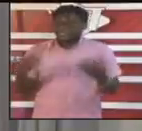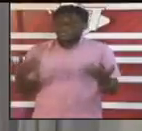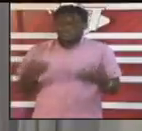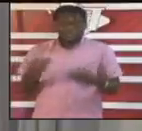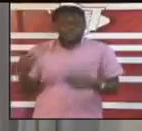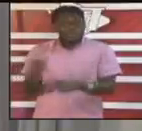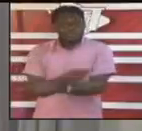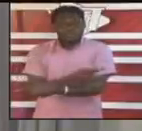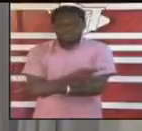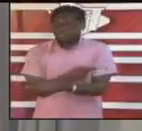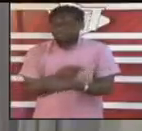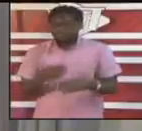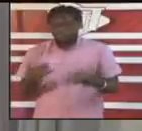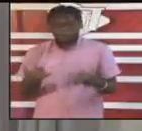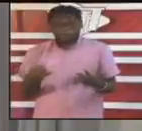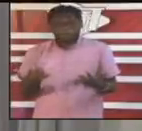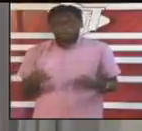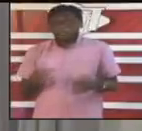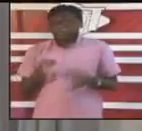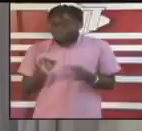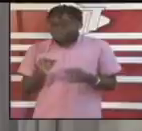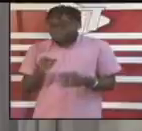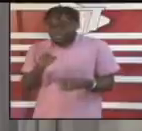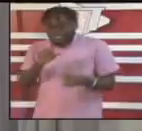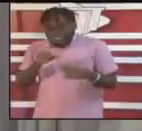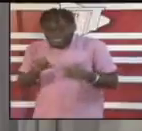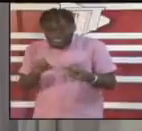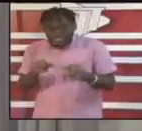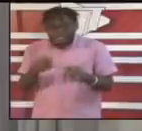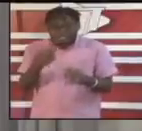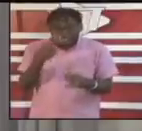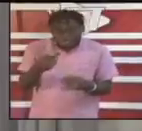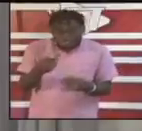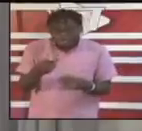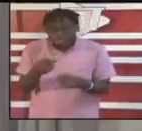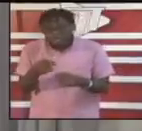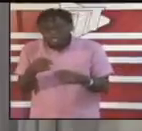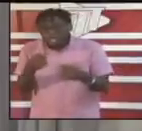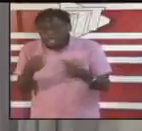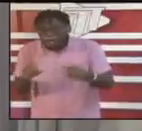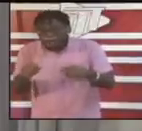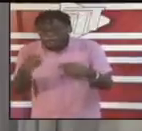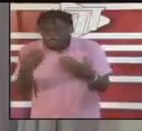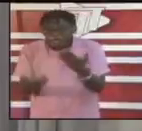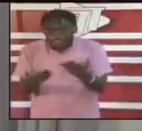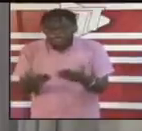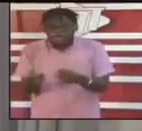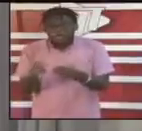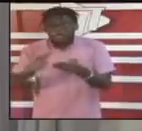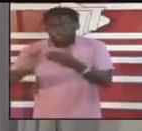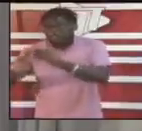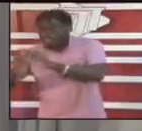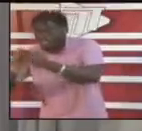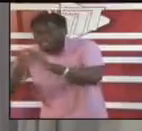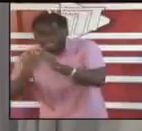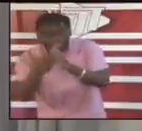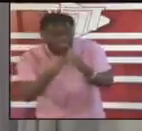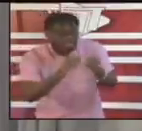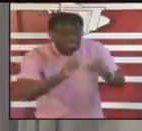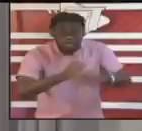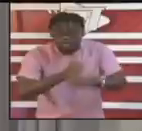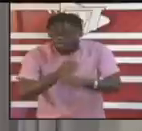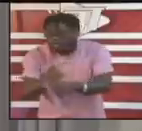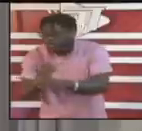case in the unlikely event we get community spread. So before I close, I just want to